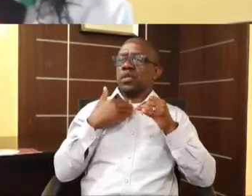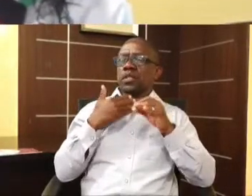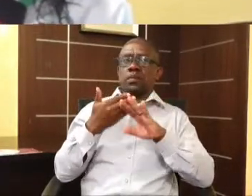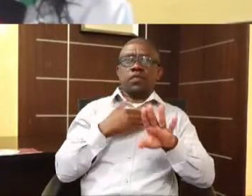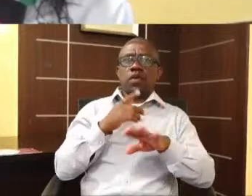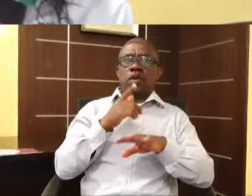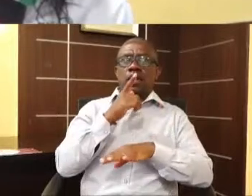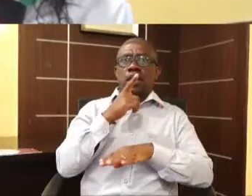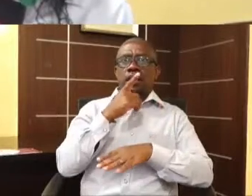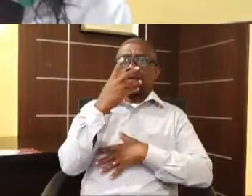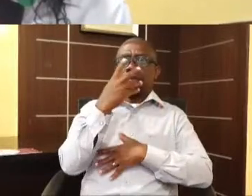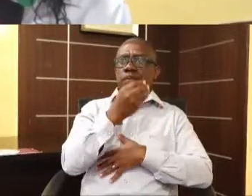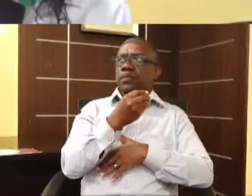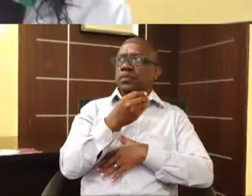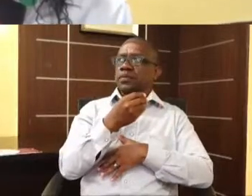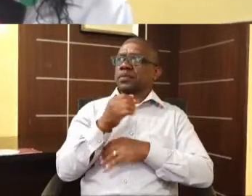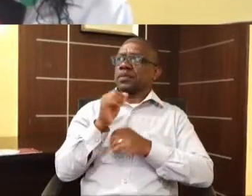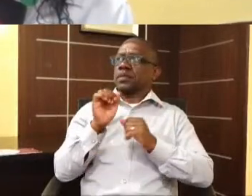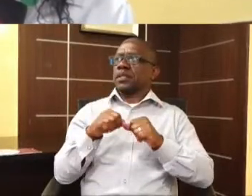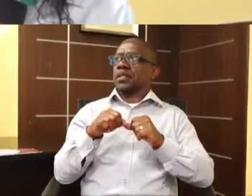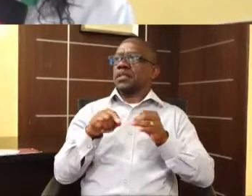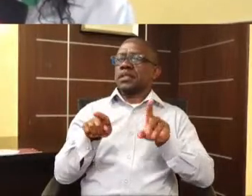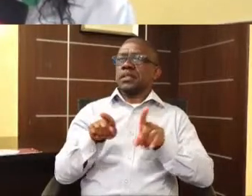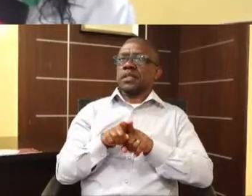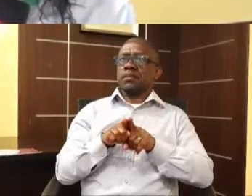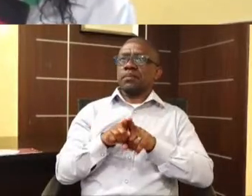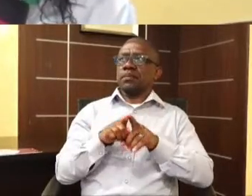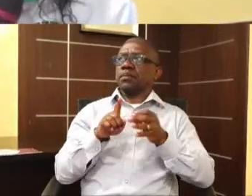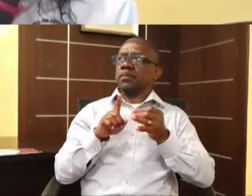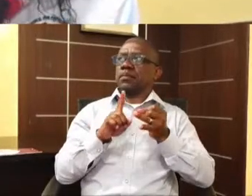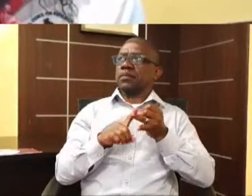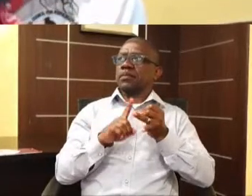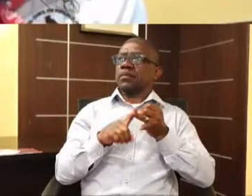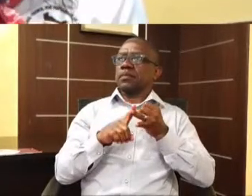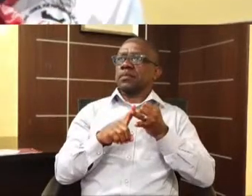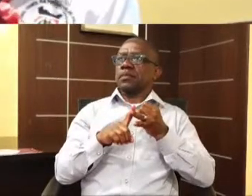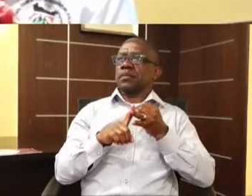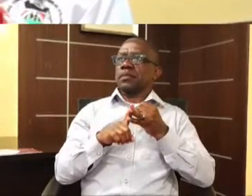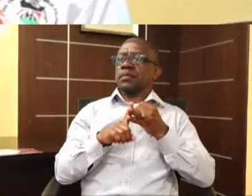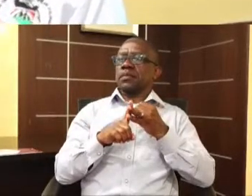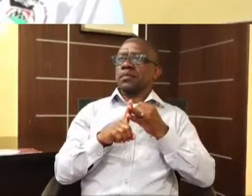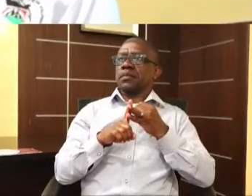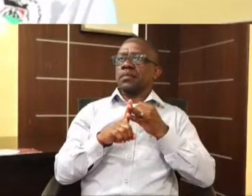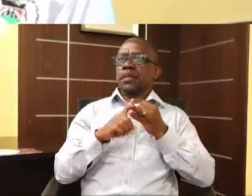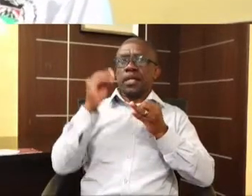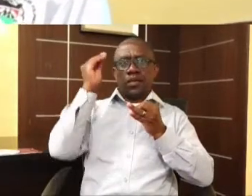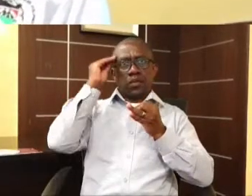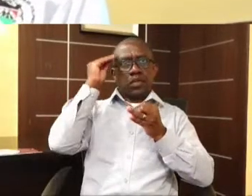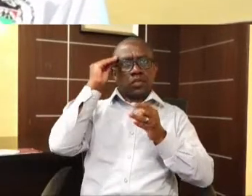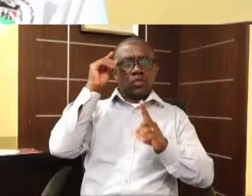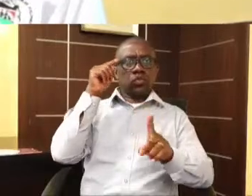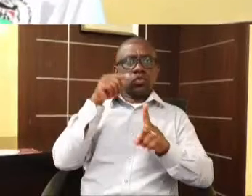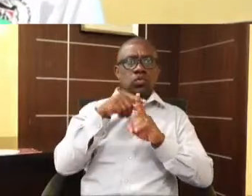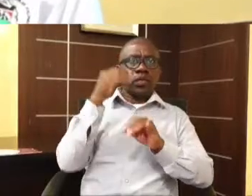lunch, we can deliver education to the last mile.